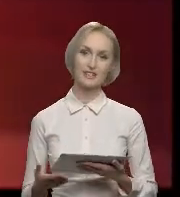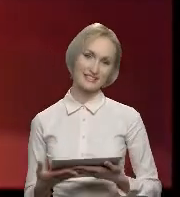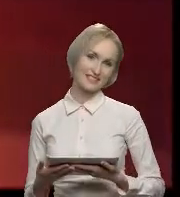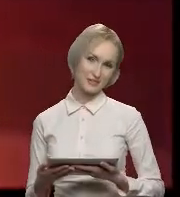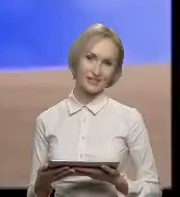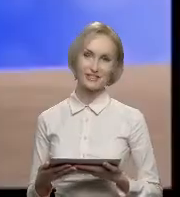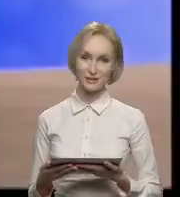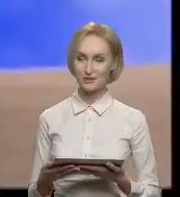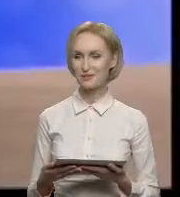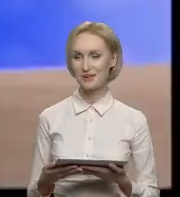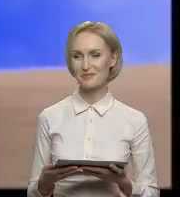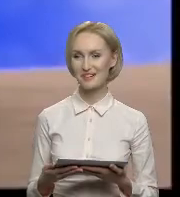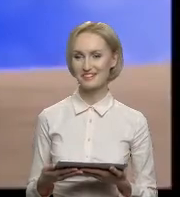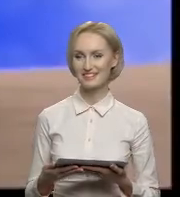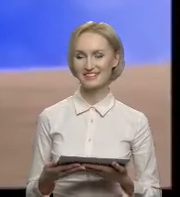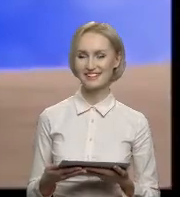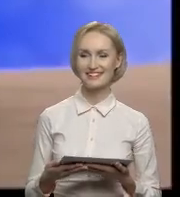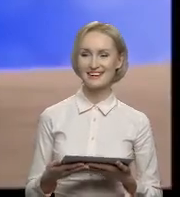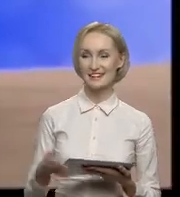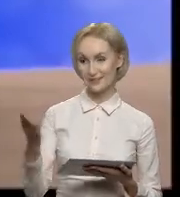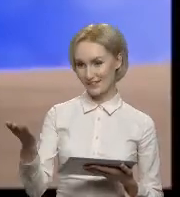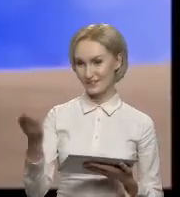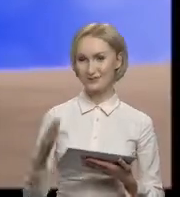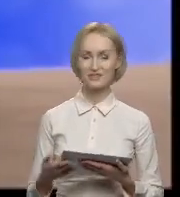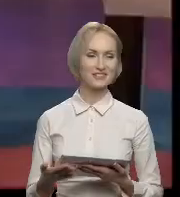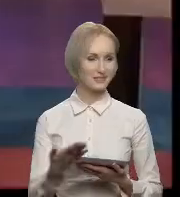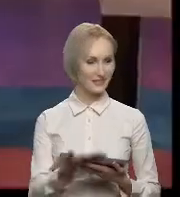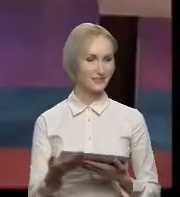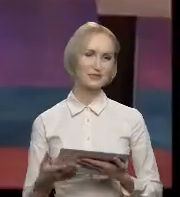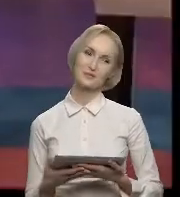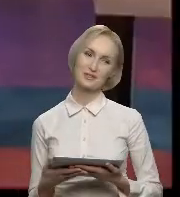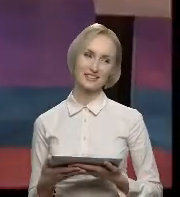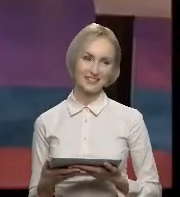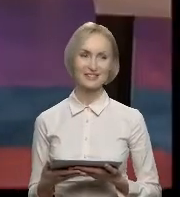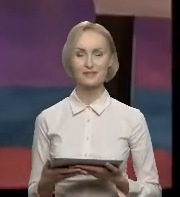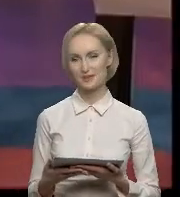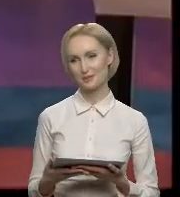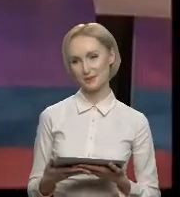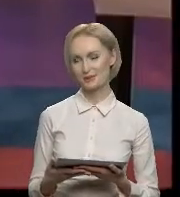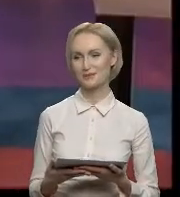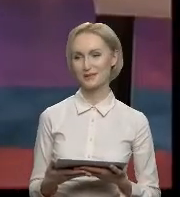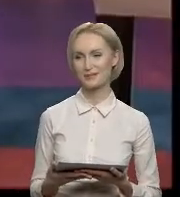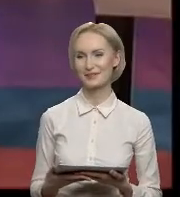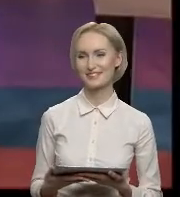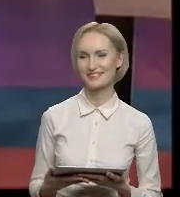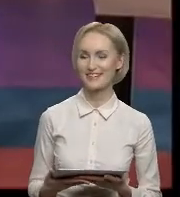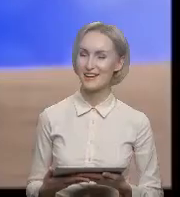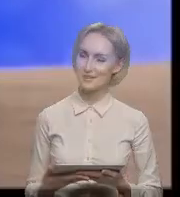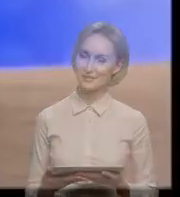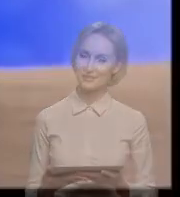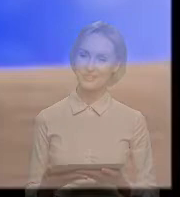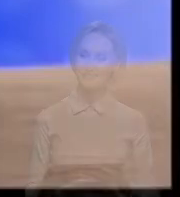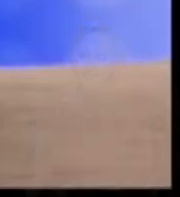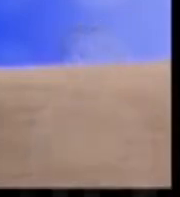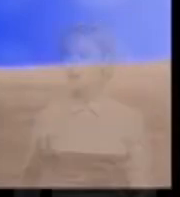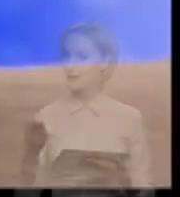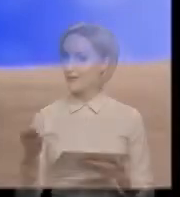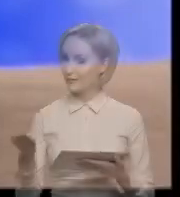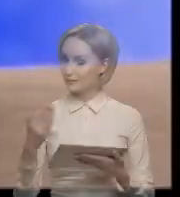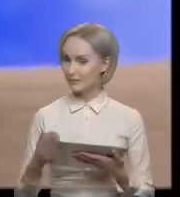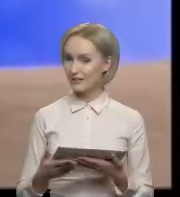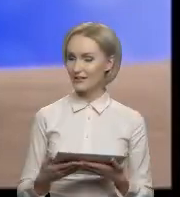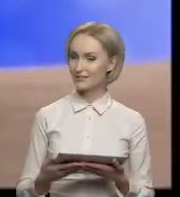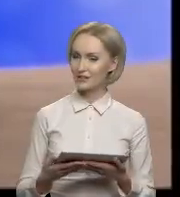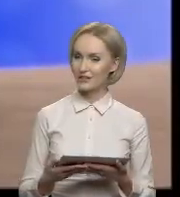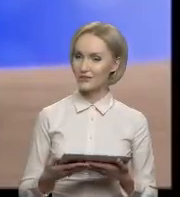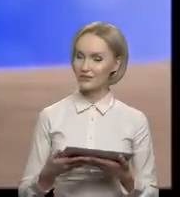cheating on him a little bit? Why would I want to? Rumors, just rumors. It's rumors, all right. I've never cheated on him. I've been with him for 3 years. I've been cooking, cleaning, and taking care of his. All